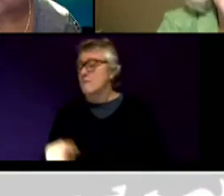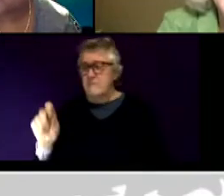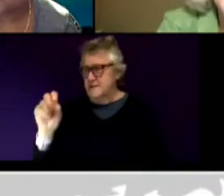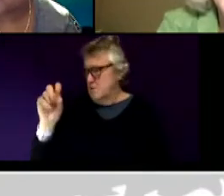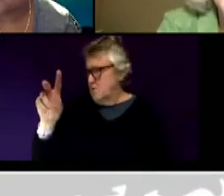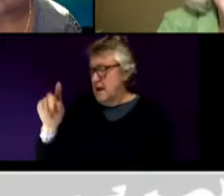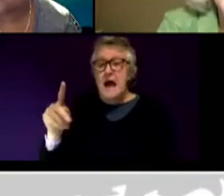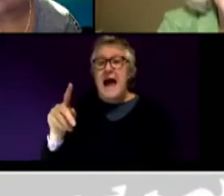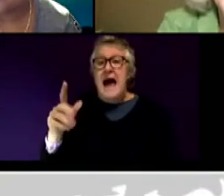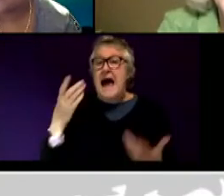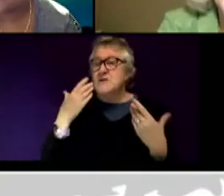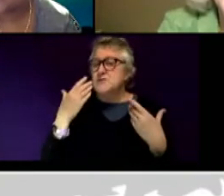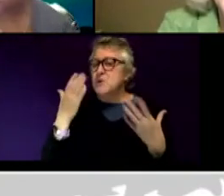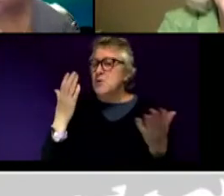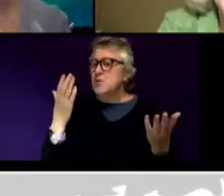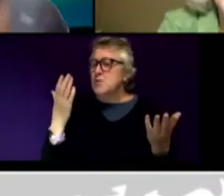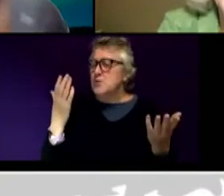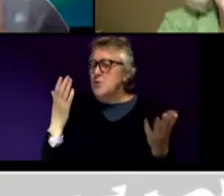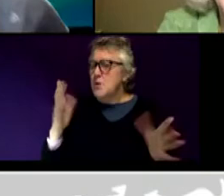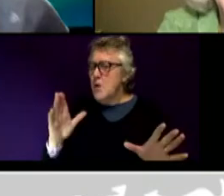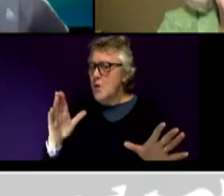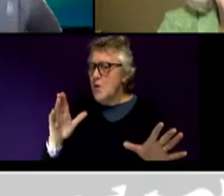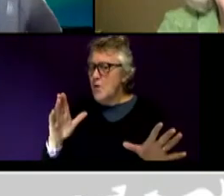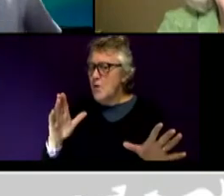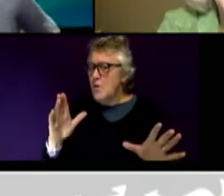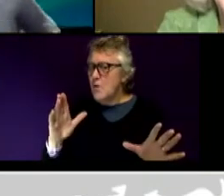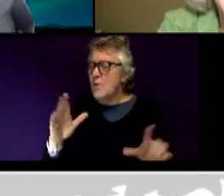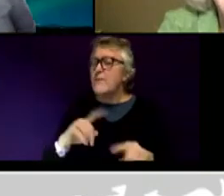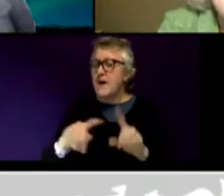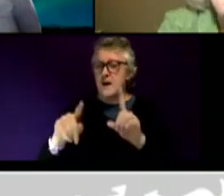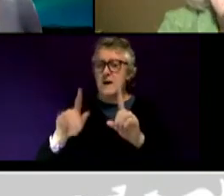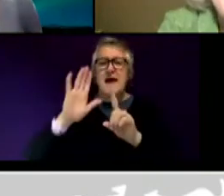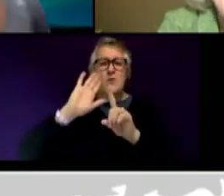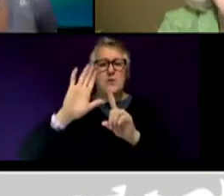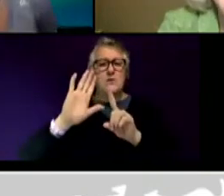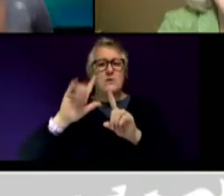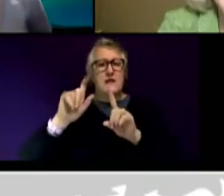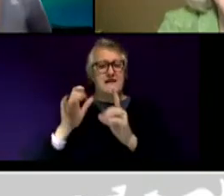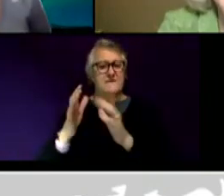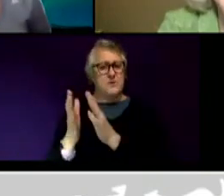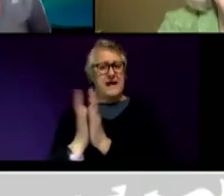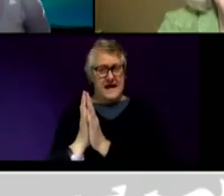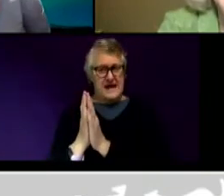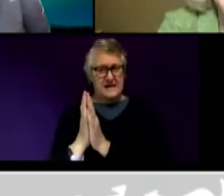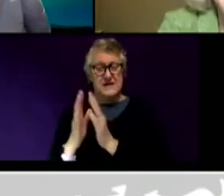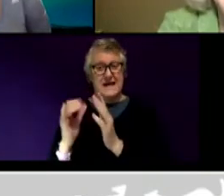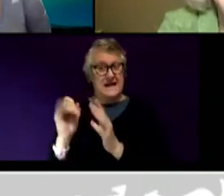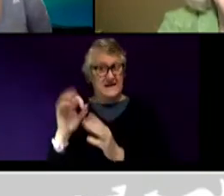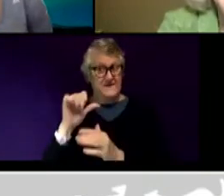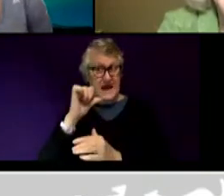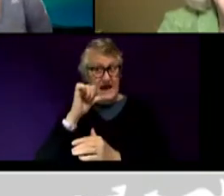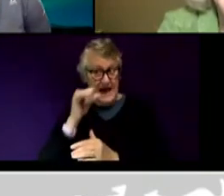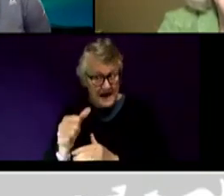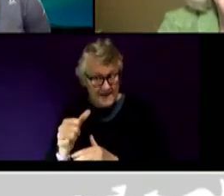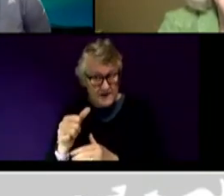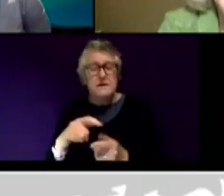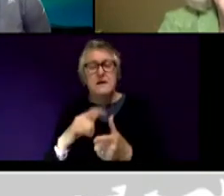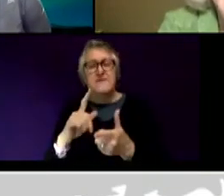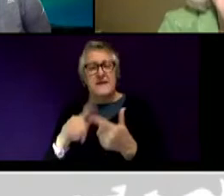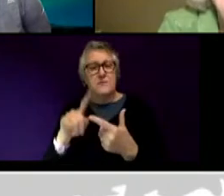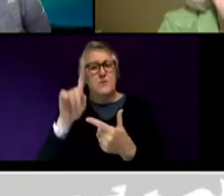so I will check. And if they haven't, then they'll have to be removed as per the edits. And if they